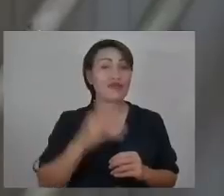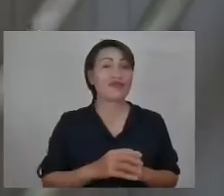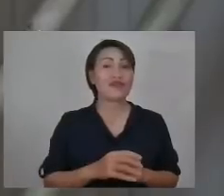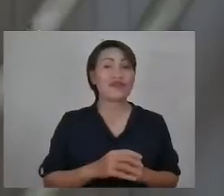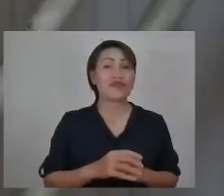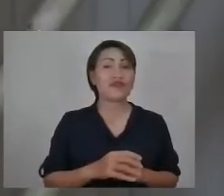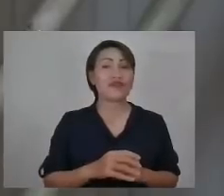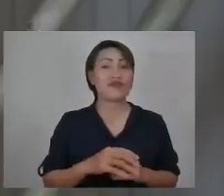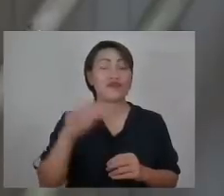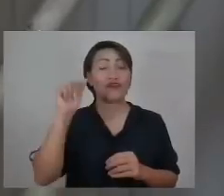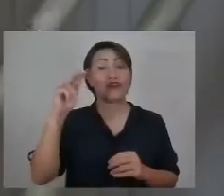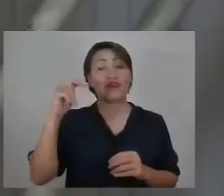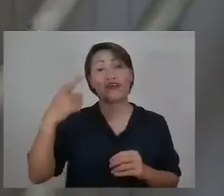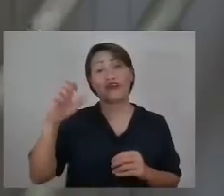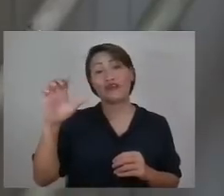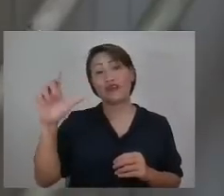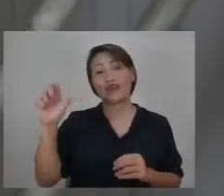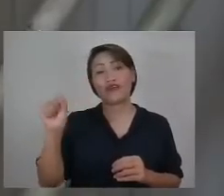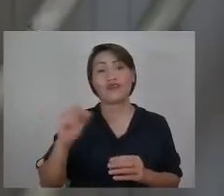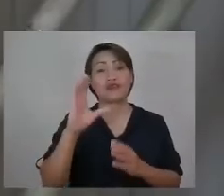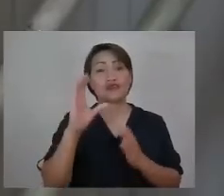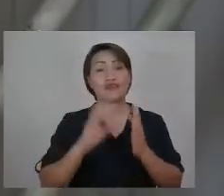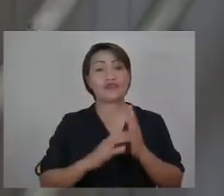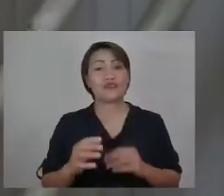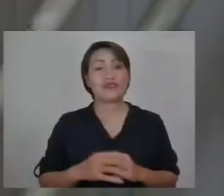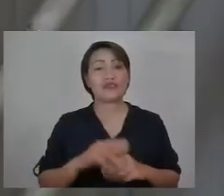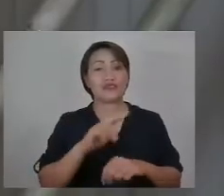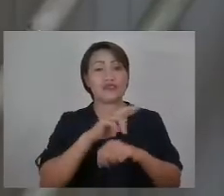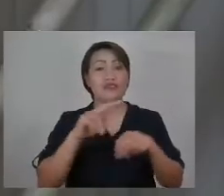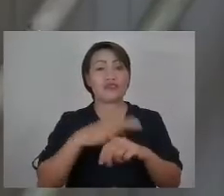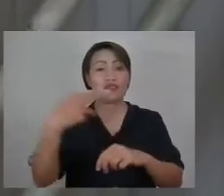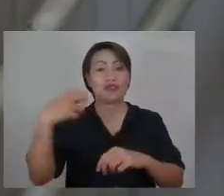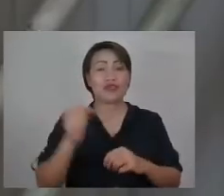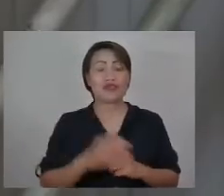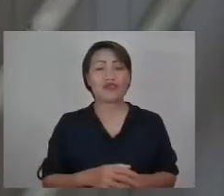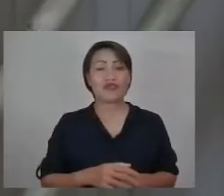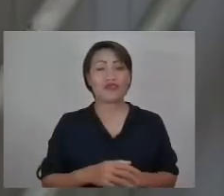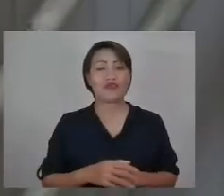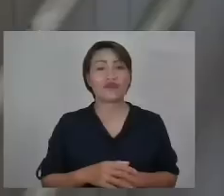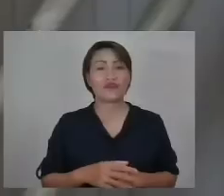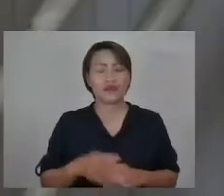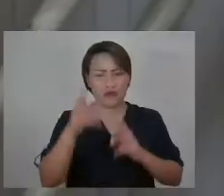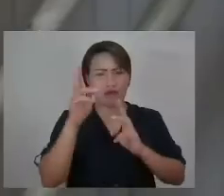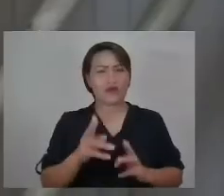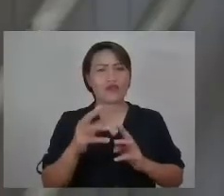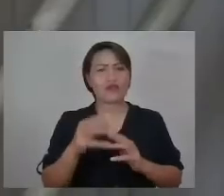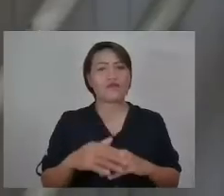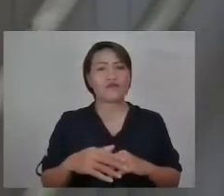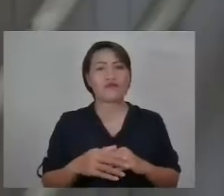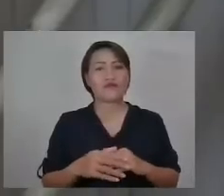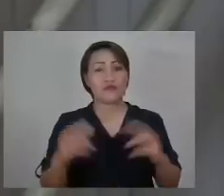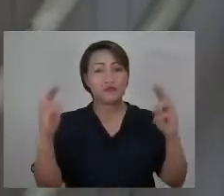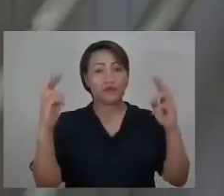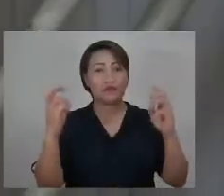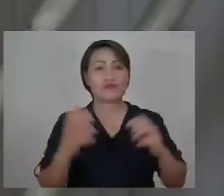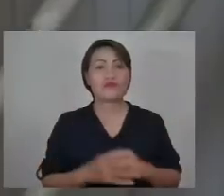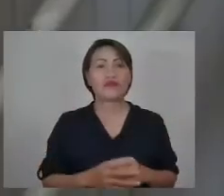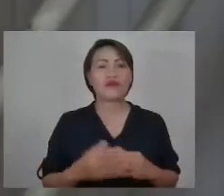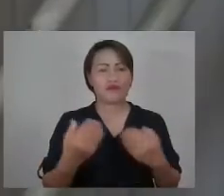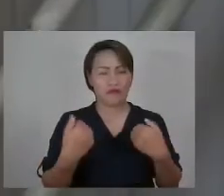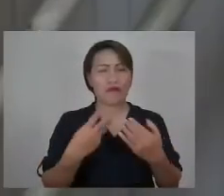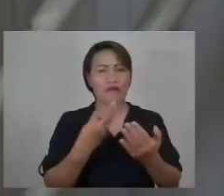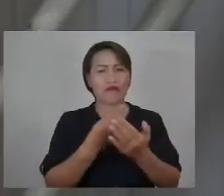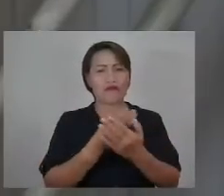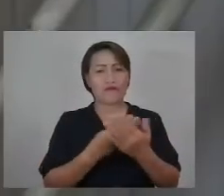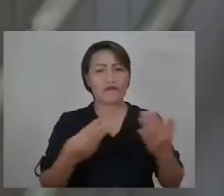High School bagged honorable mention for their sound absorption material made from abaca